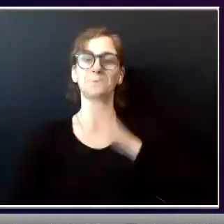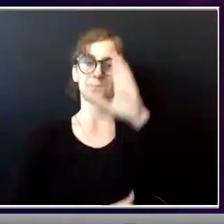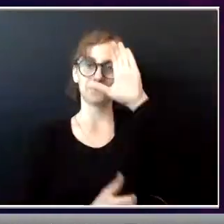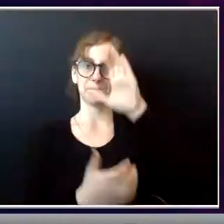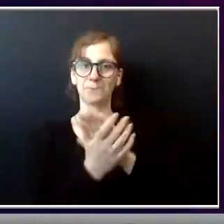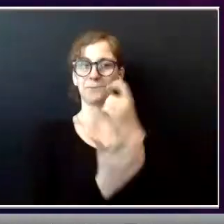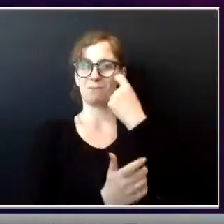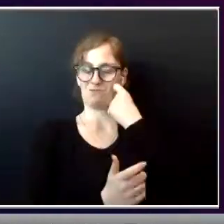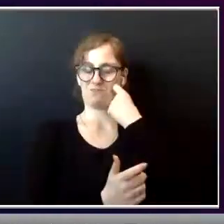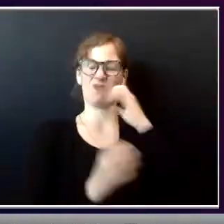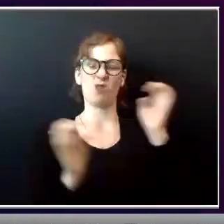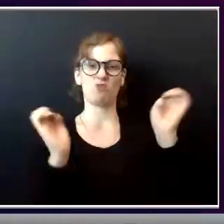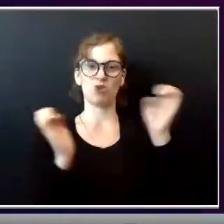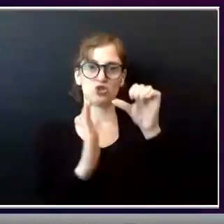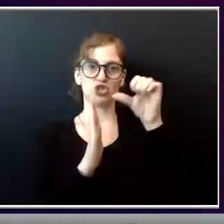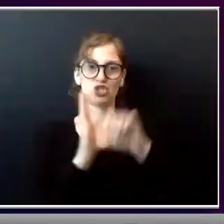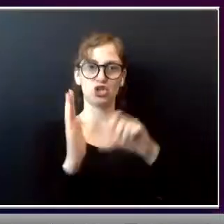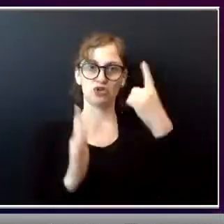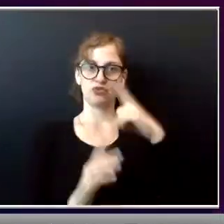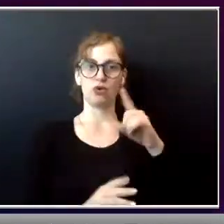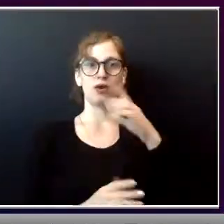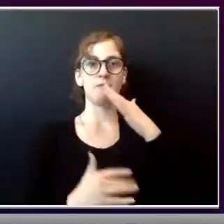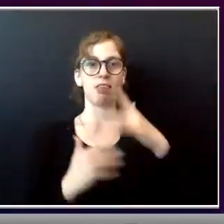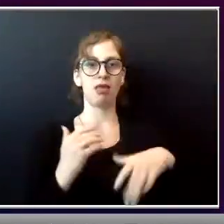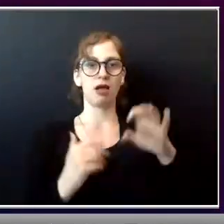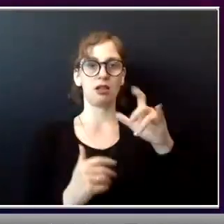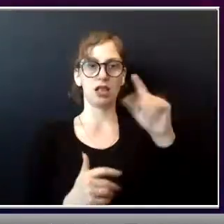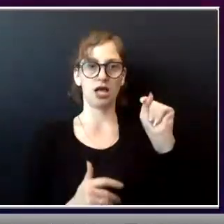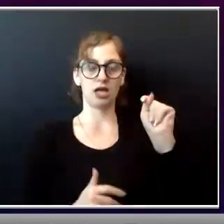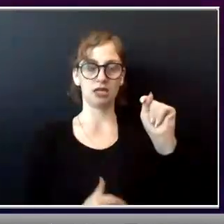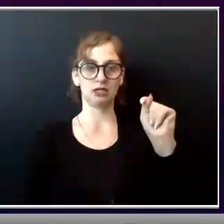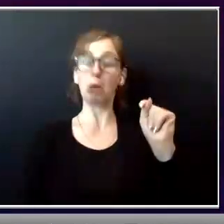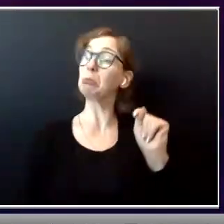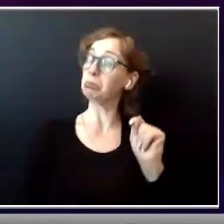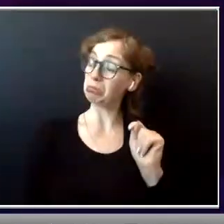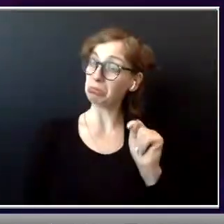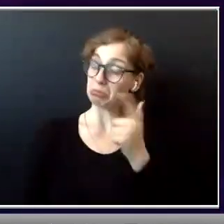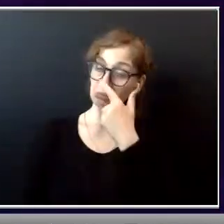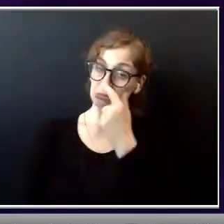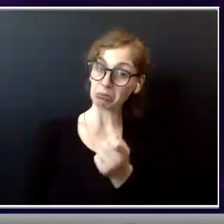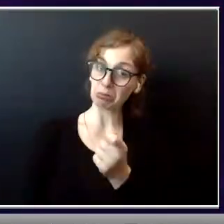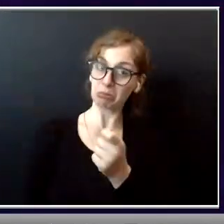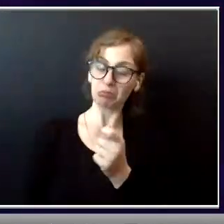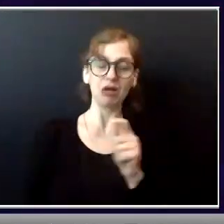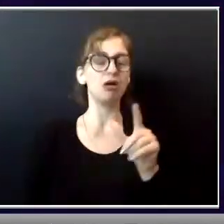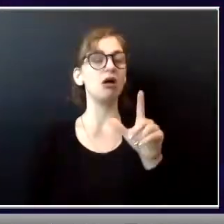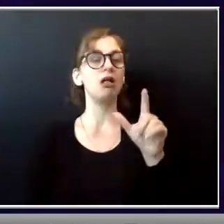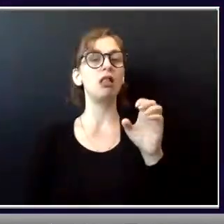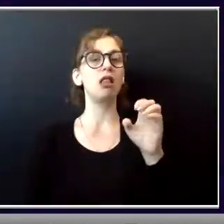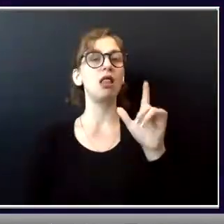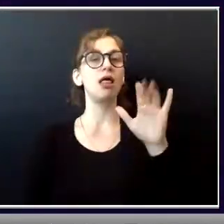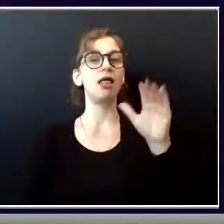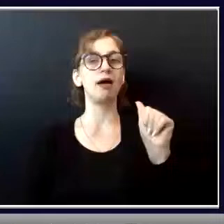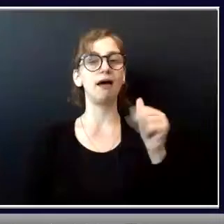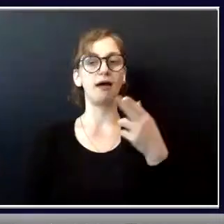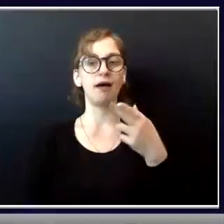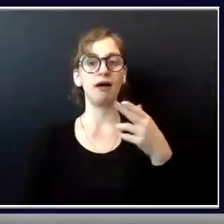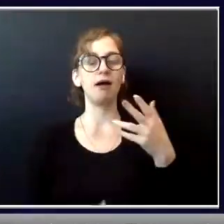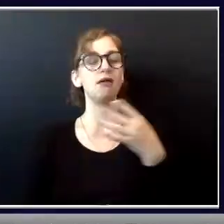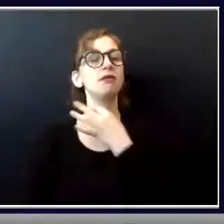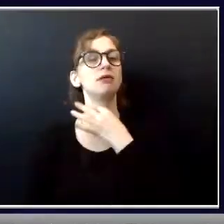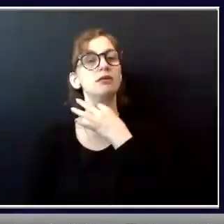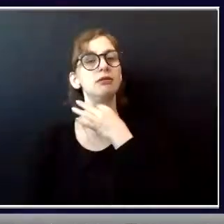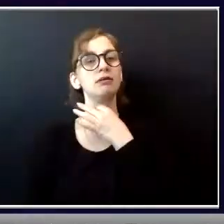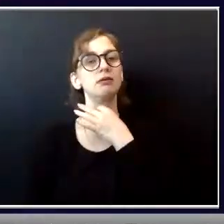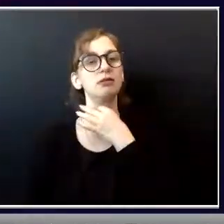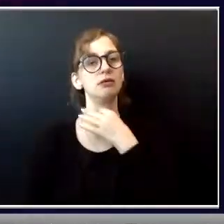clot. Wow, that's interesting. Layla wants to know, are there any risks associated with having